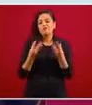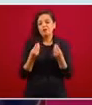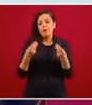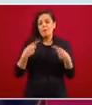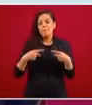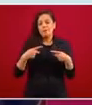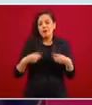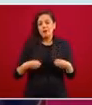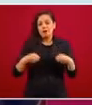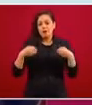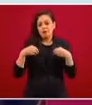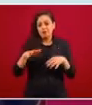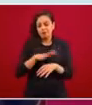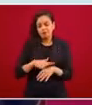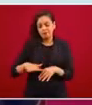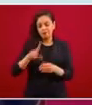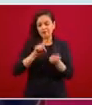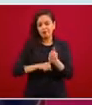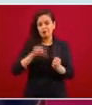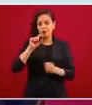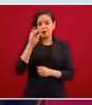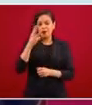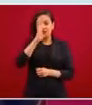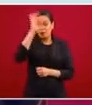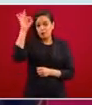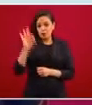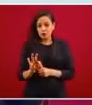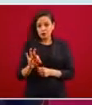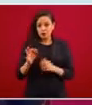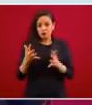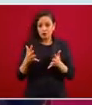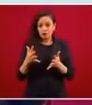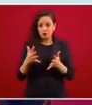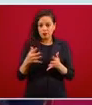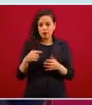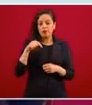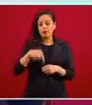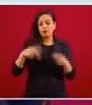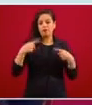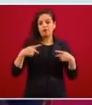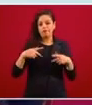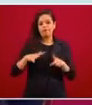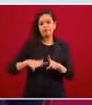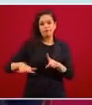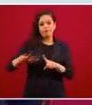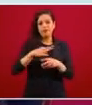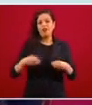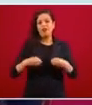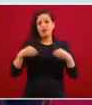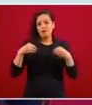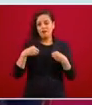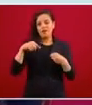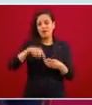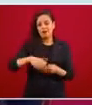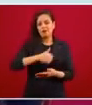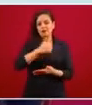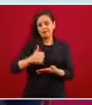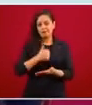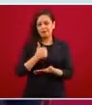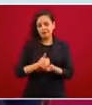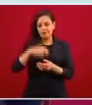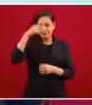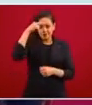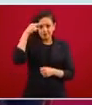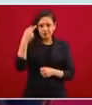del entity. 23% And con it casos, is 23% de hecho, natural de la that it población is the mexicana place with the highest vive en concentration esta of cases zona because central en it el is Valle de